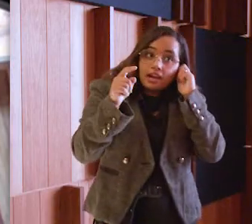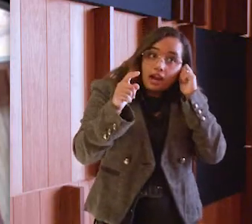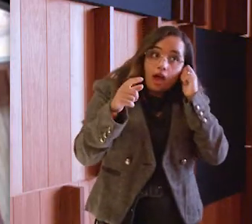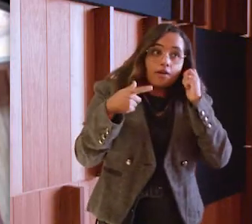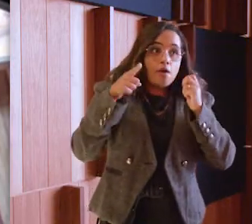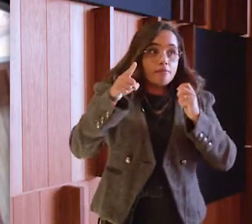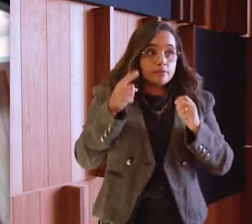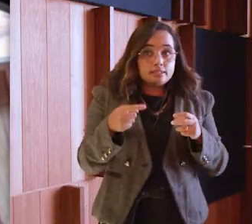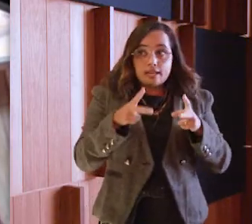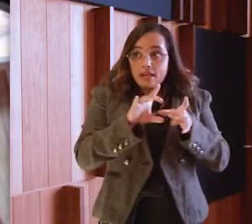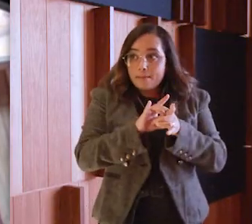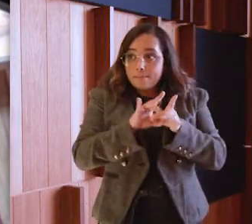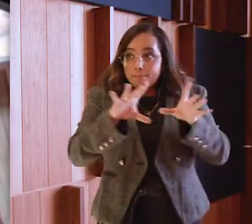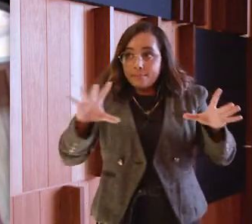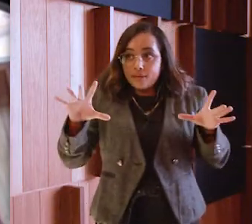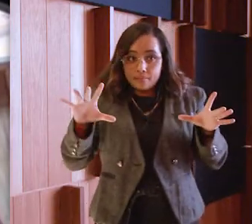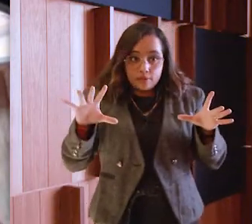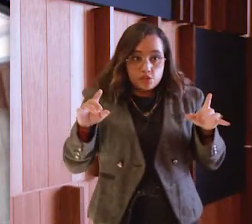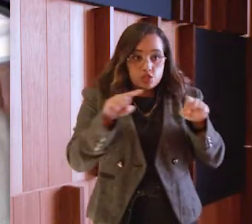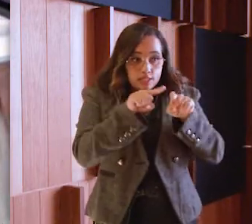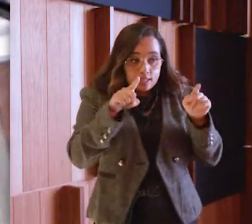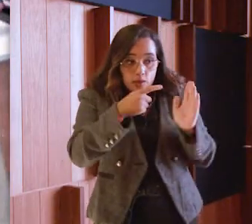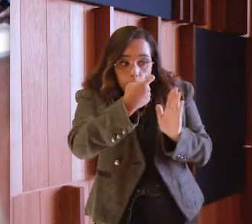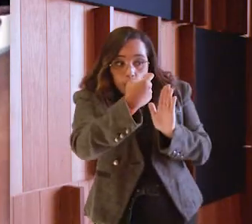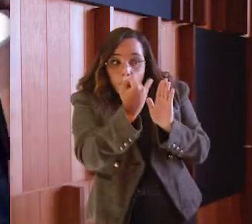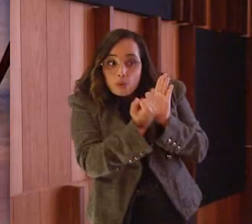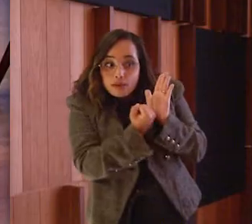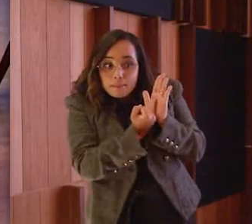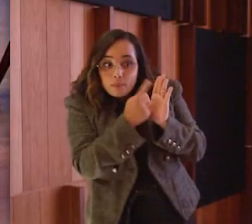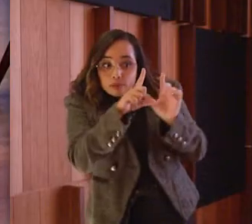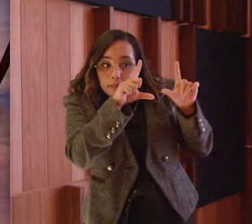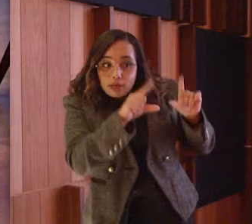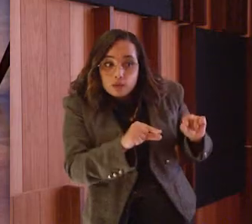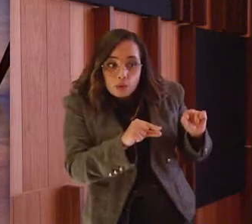is, Ireland will be able to collect the top-up tax from itself.